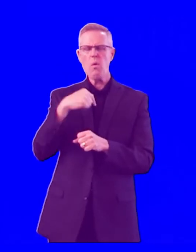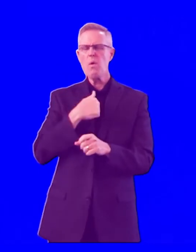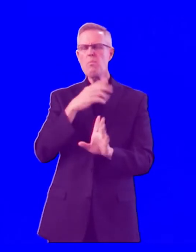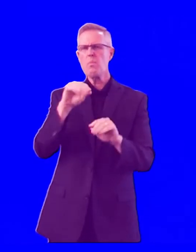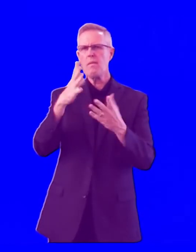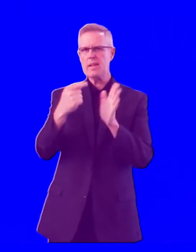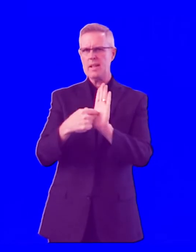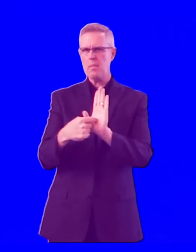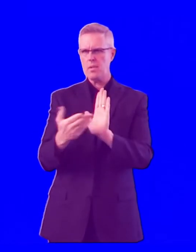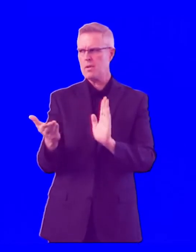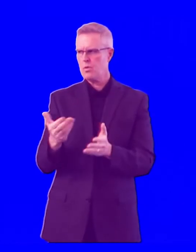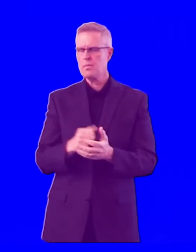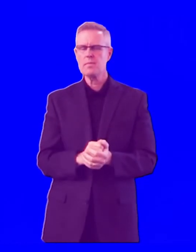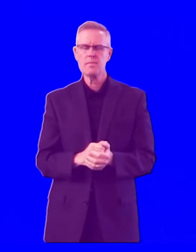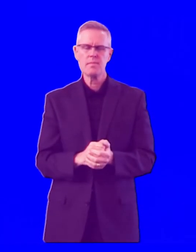example for you.